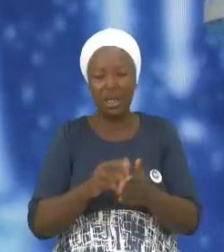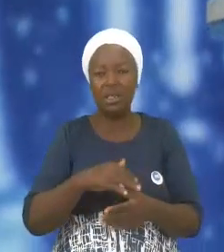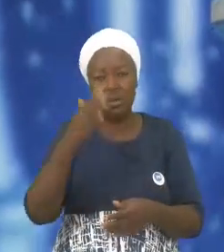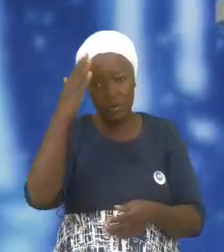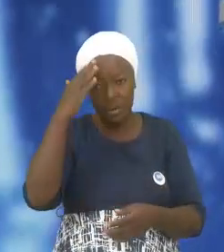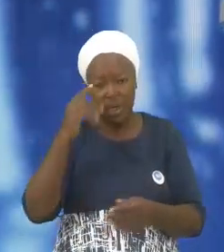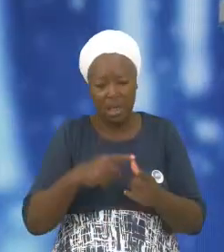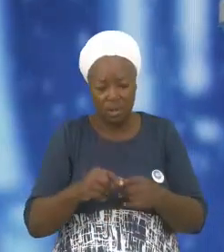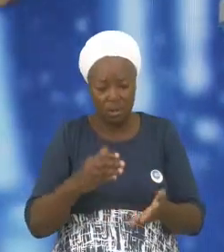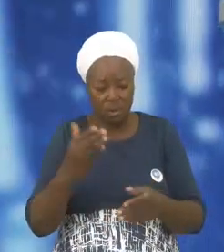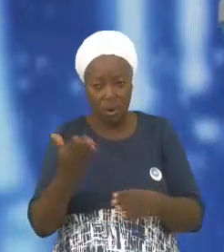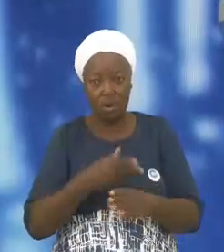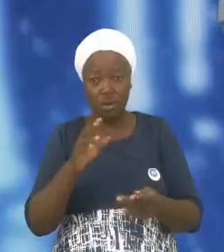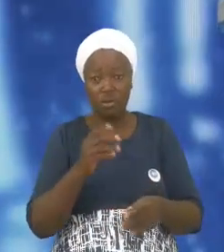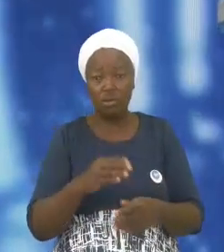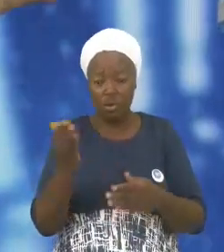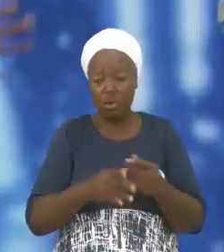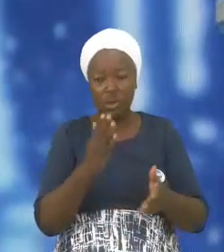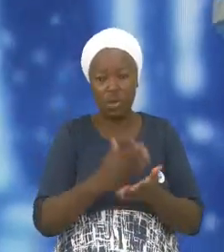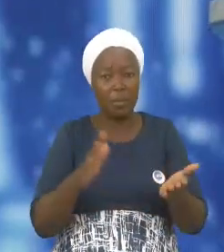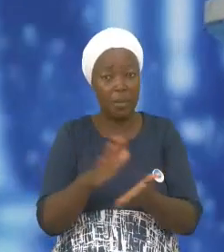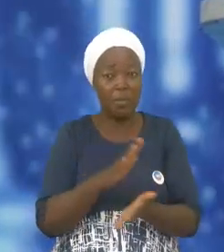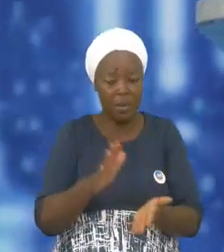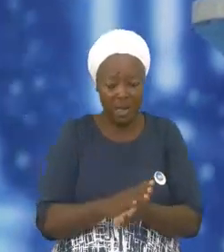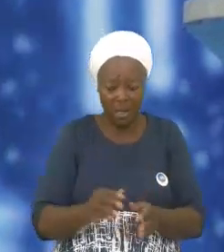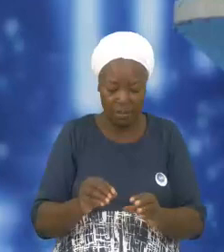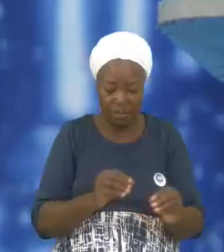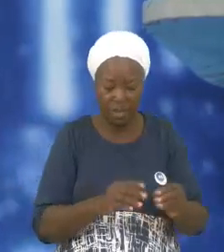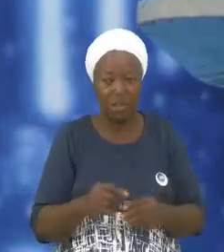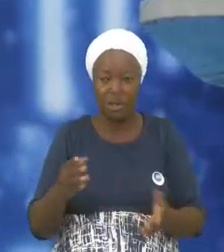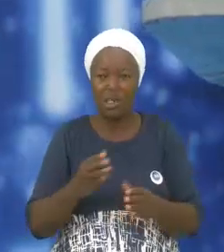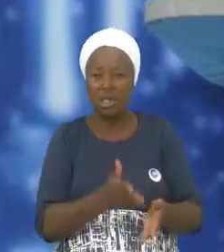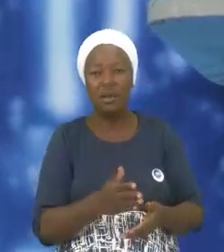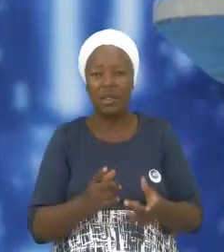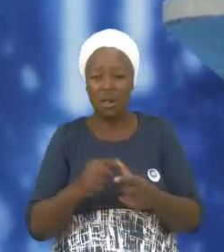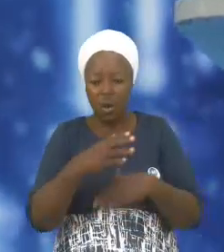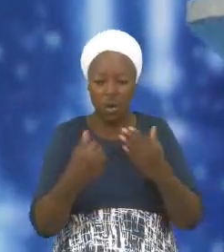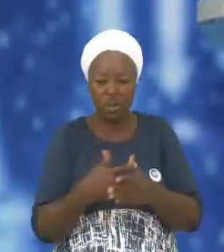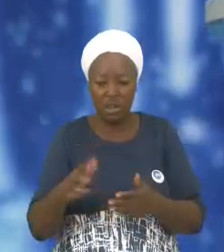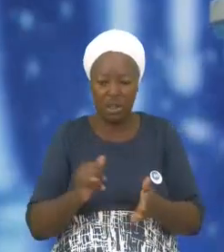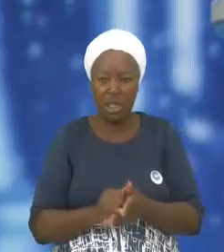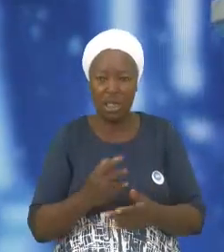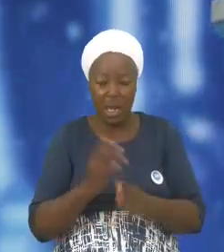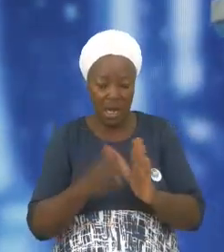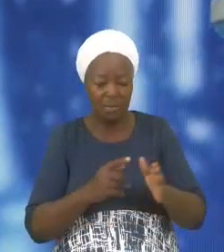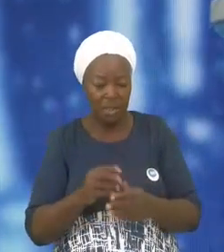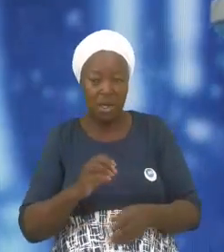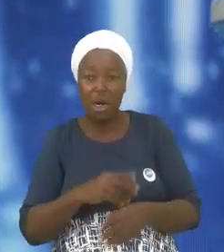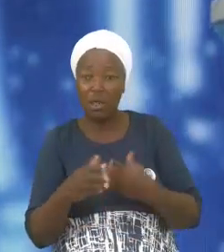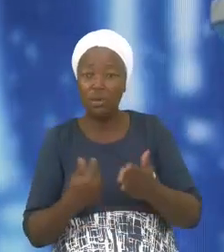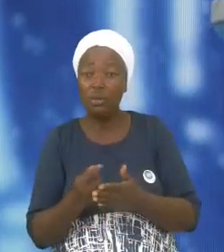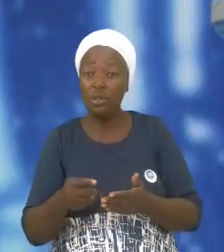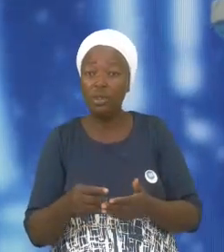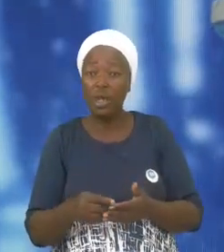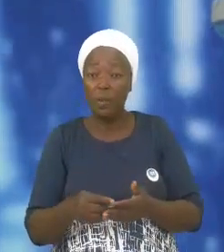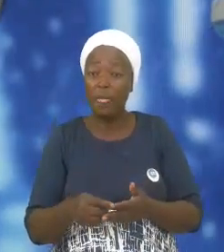the papers, and they have been working with the papers and they cut everything to size, and all the things that remain, those papers appear